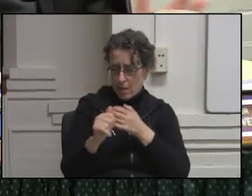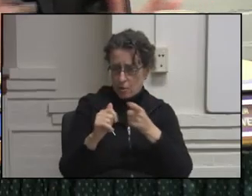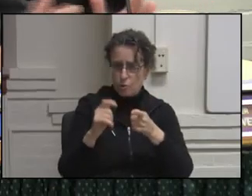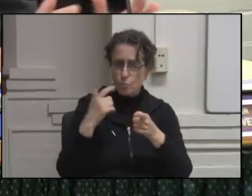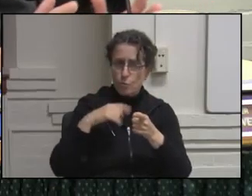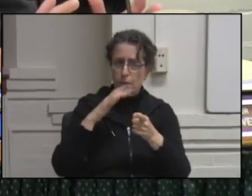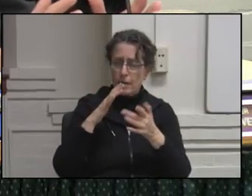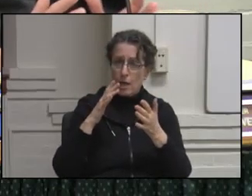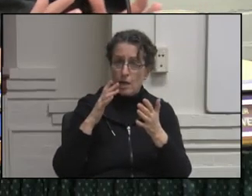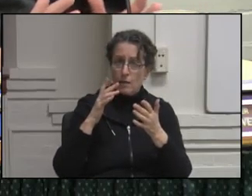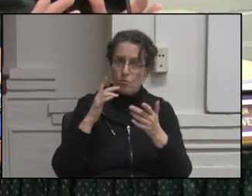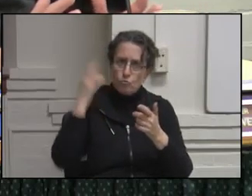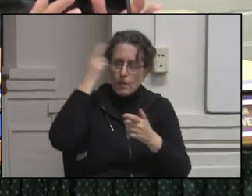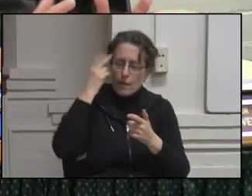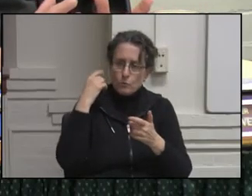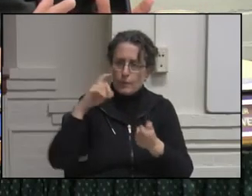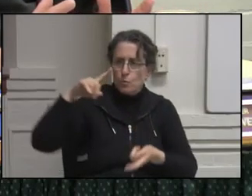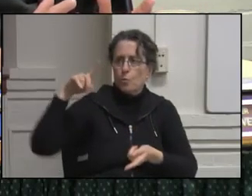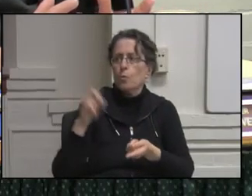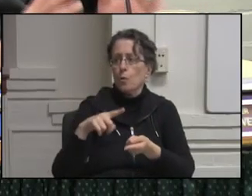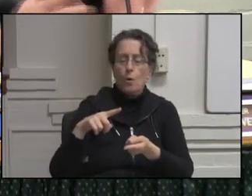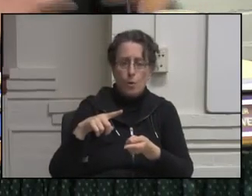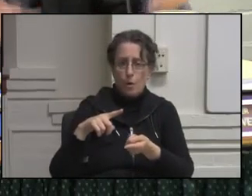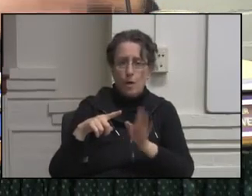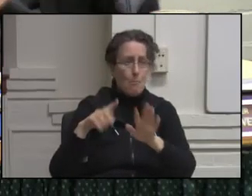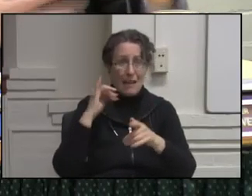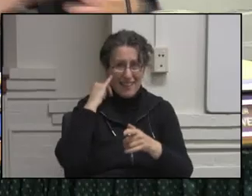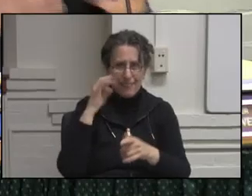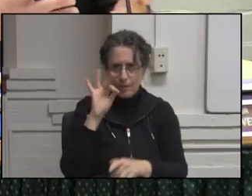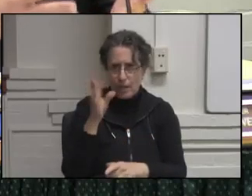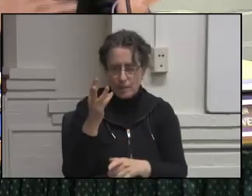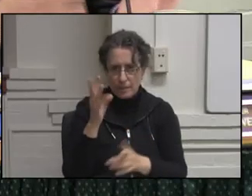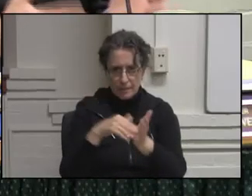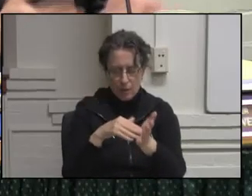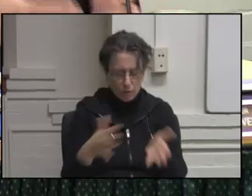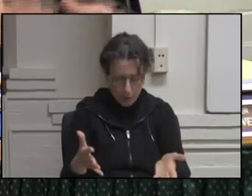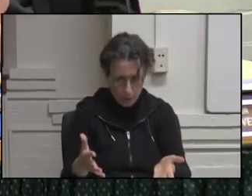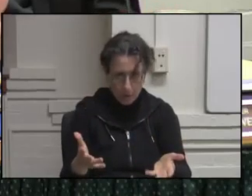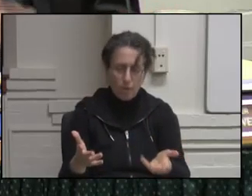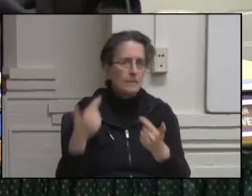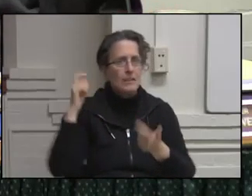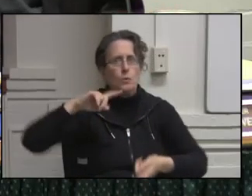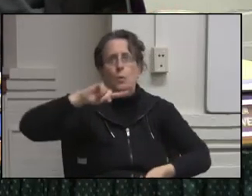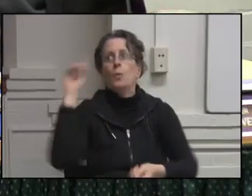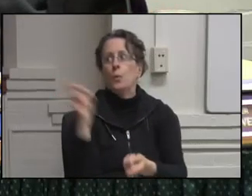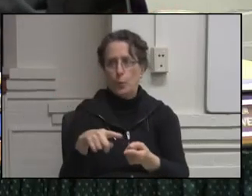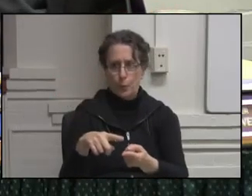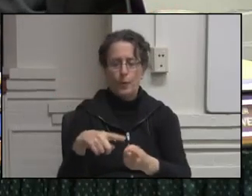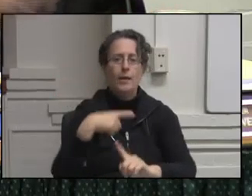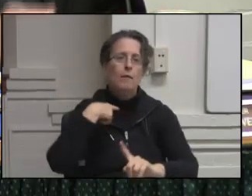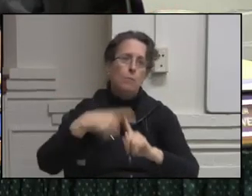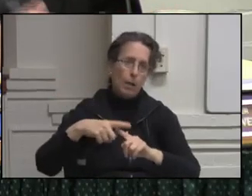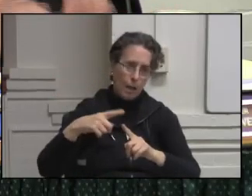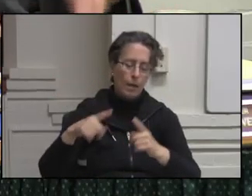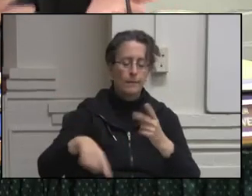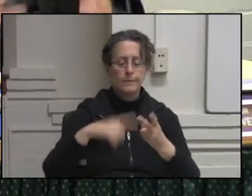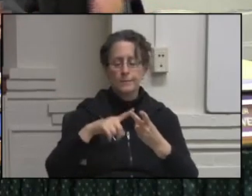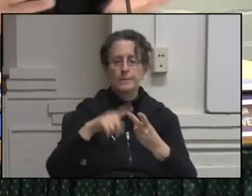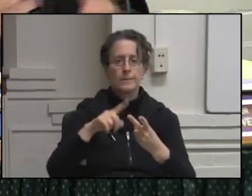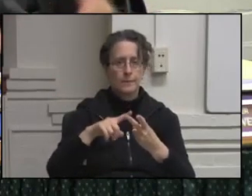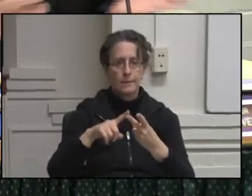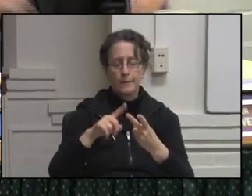project, reducing what was going to get built, would have had to be in play in addition to looking at the possibility of